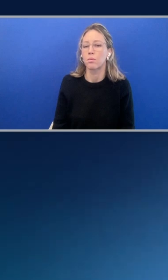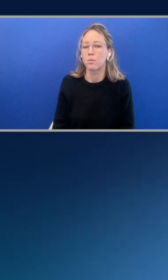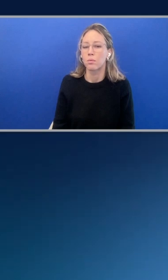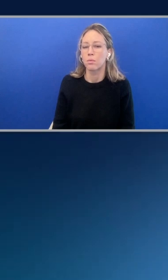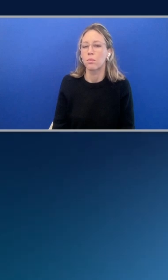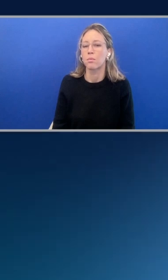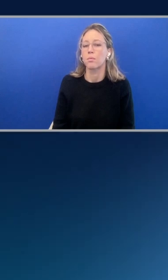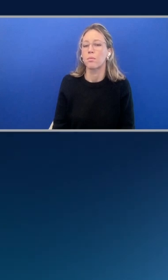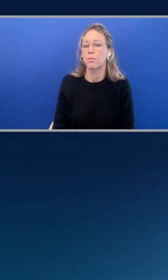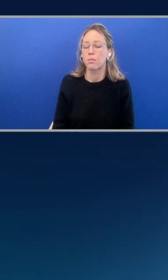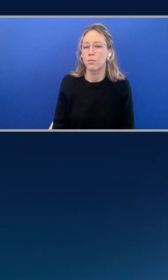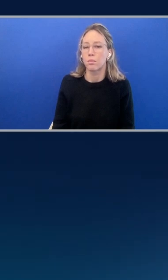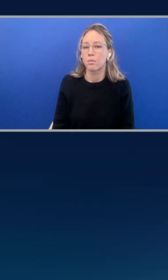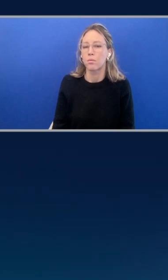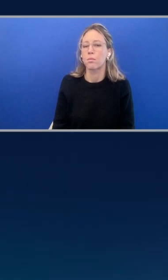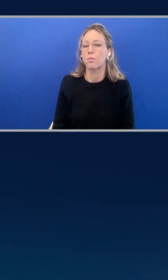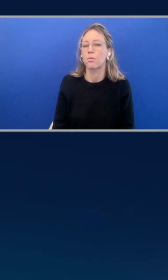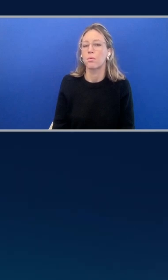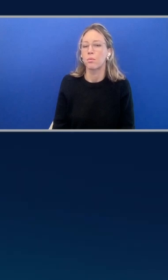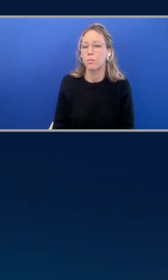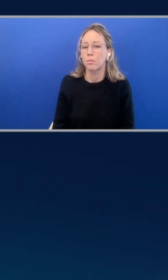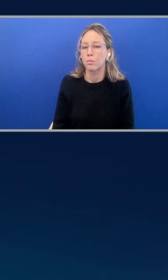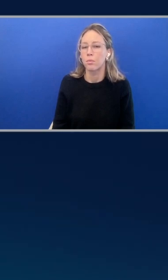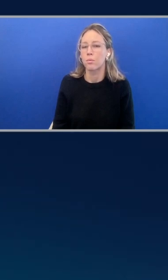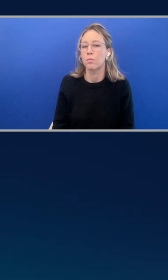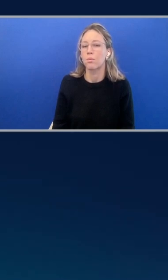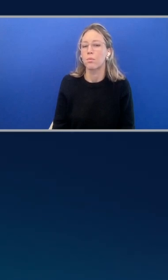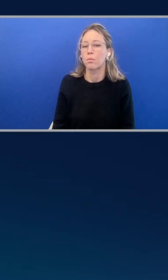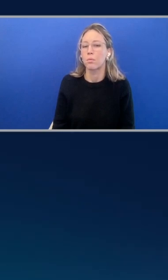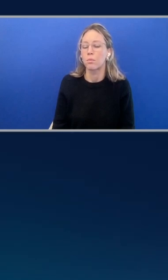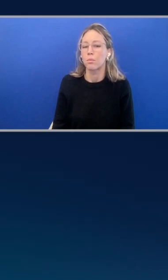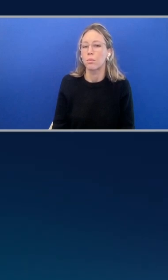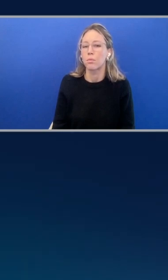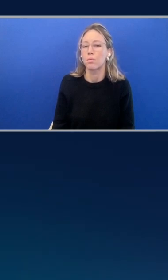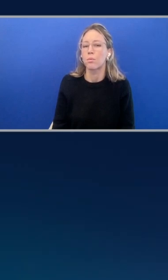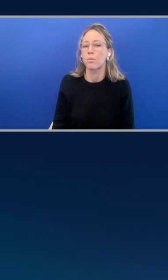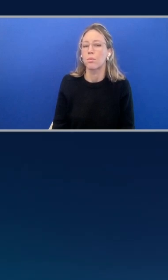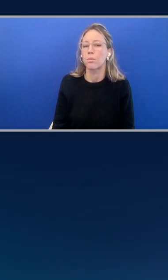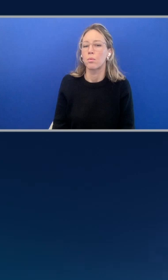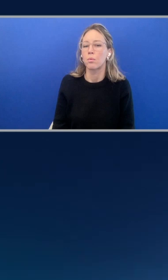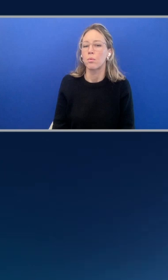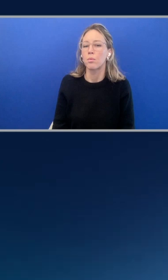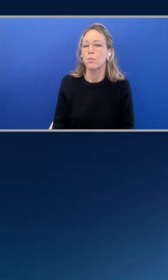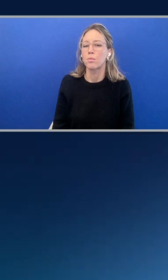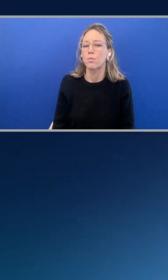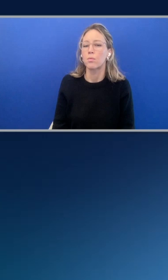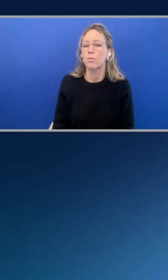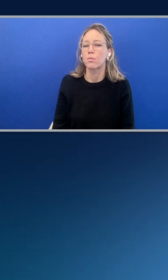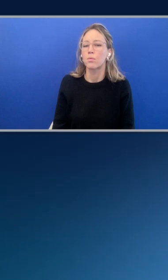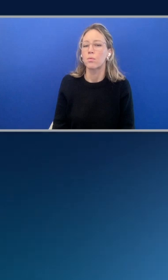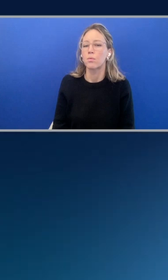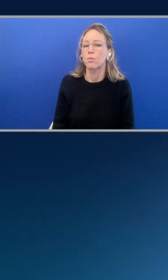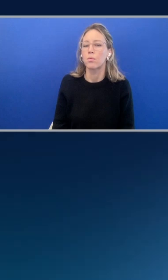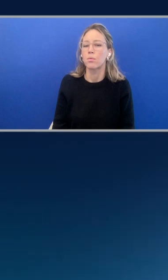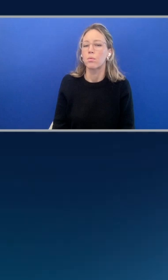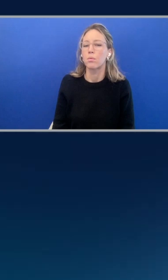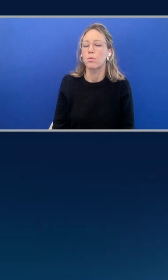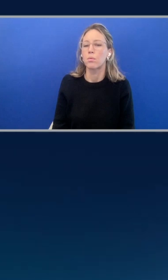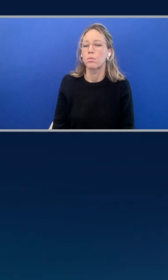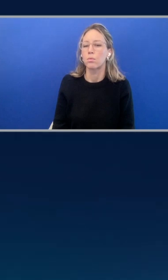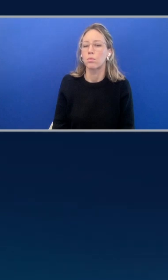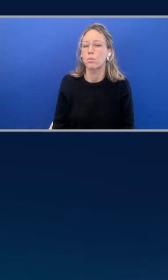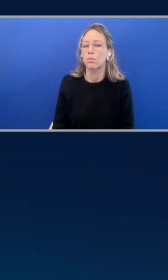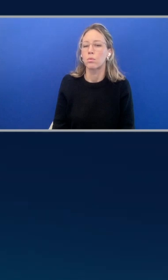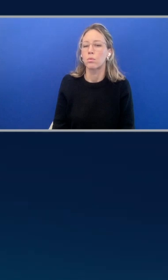to implement things the right way so that we're not to a point where, a hearing person is taking over